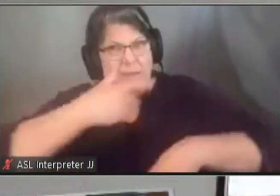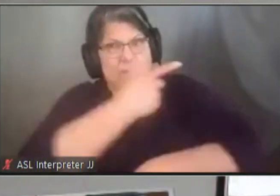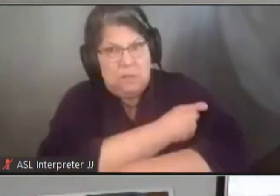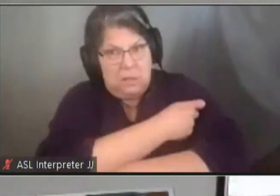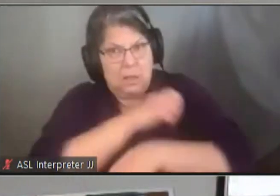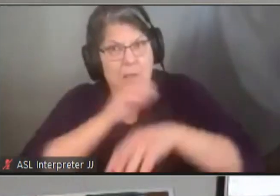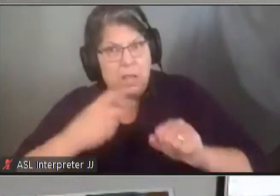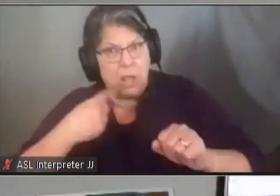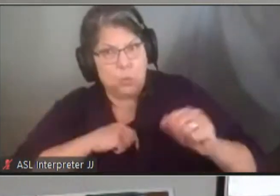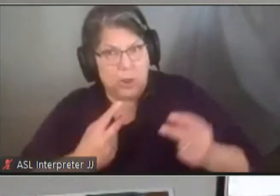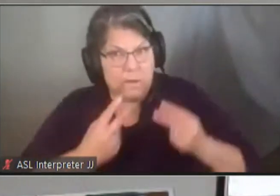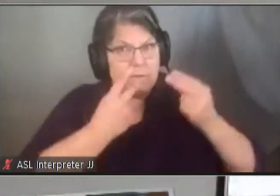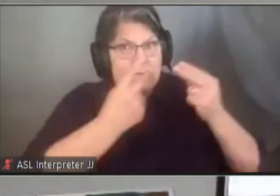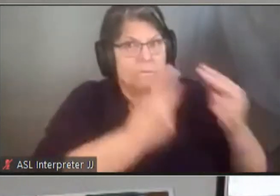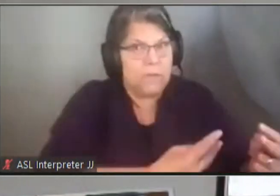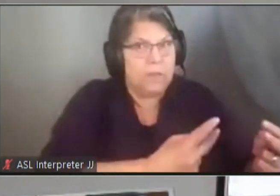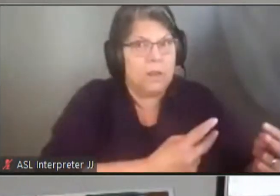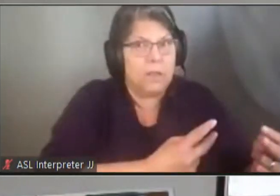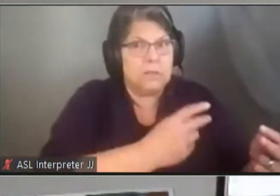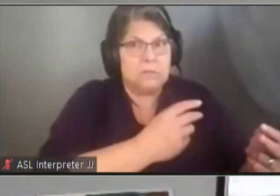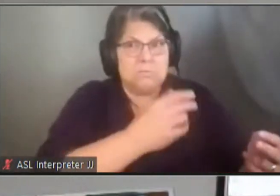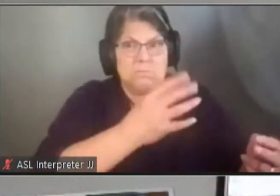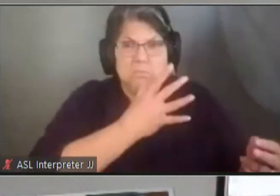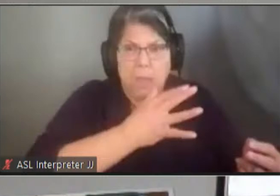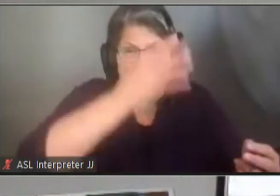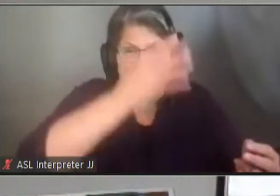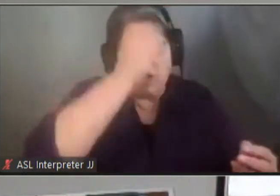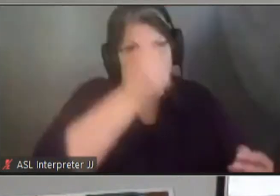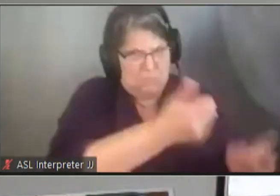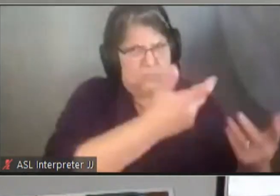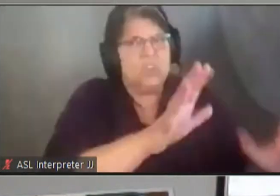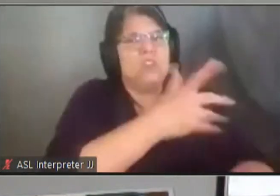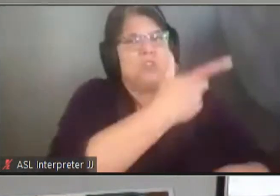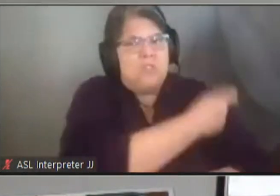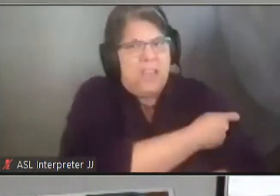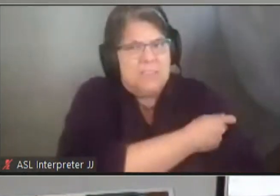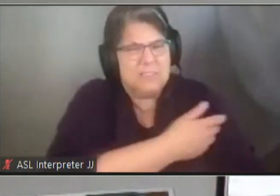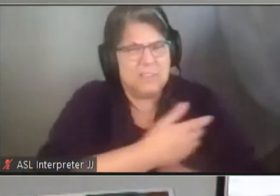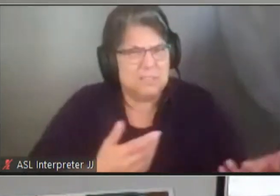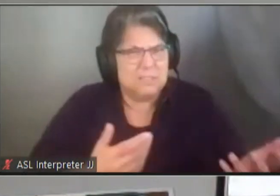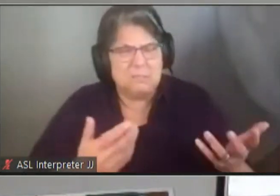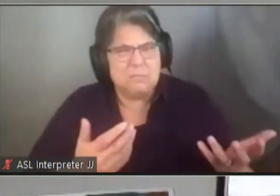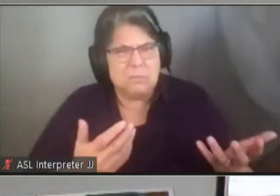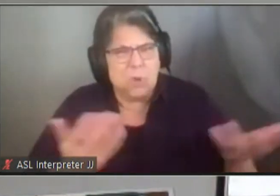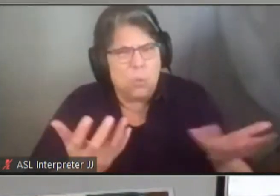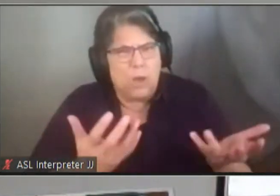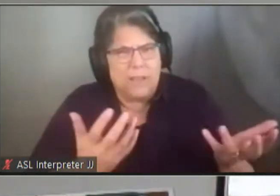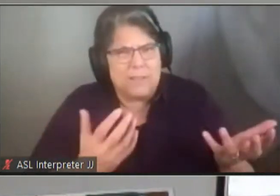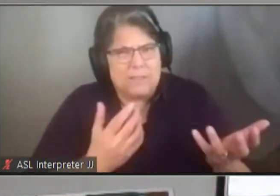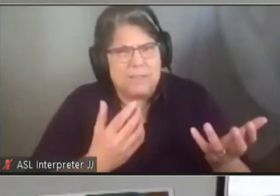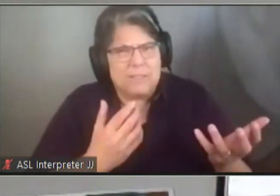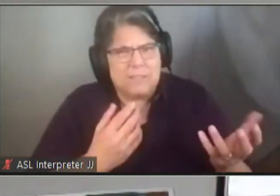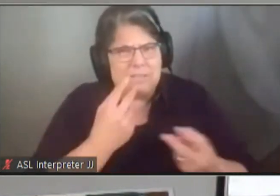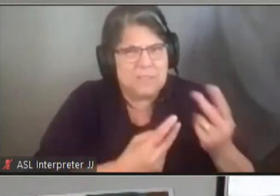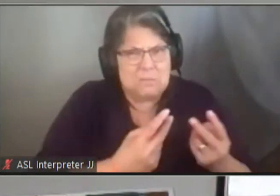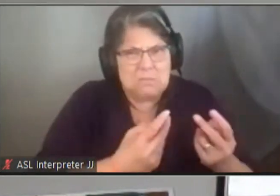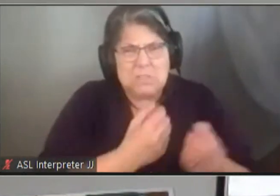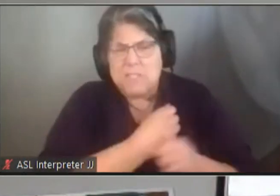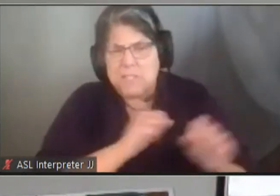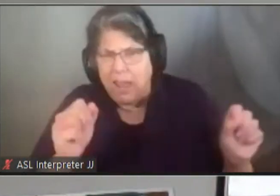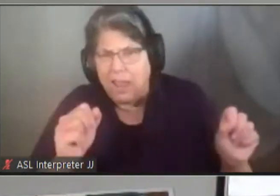visit our vaccinated elderly parents? What type of visits and behaviors are safe between vaccinated